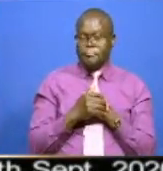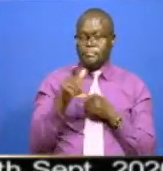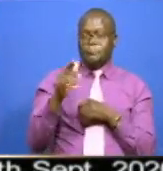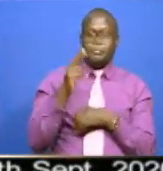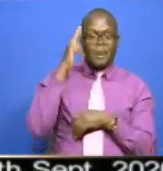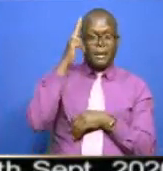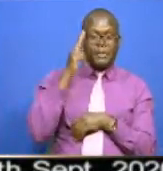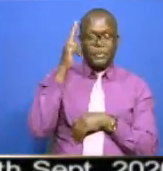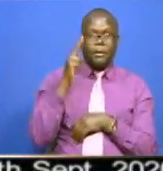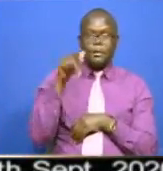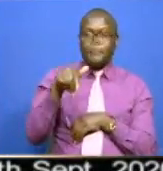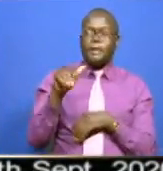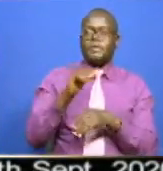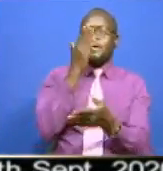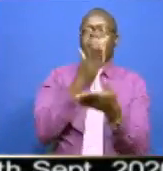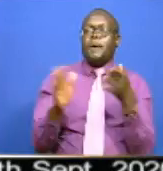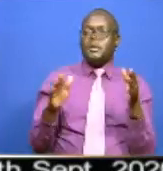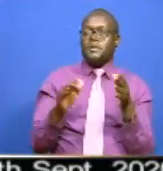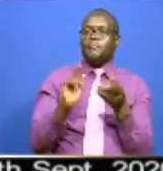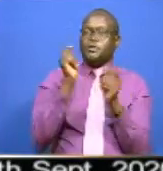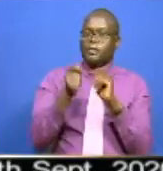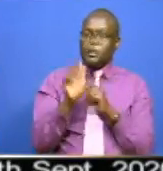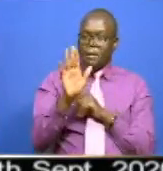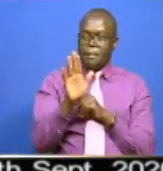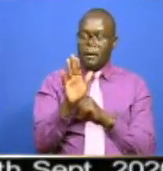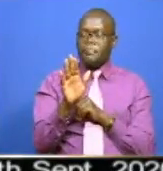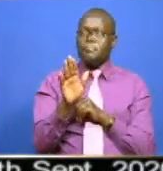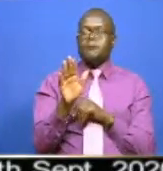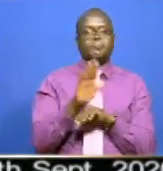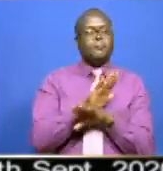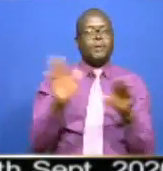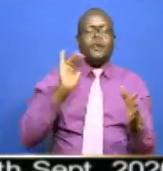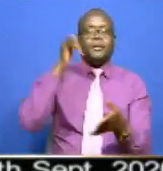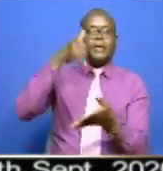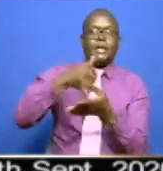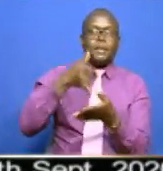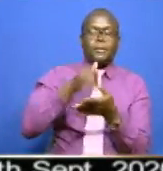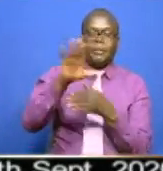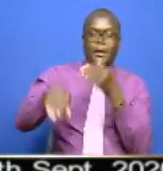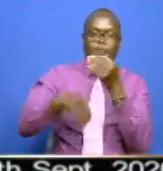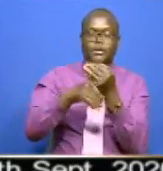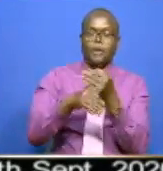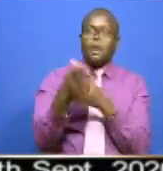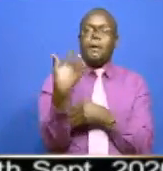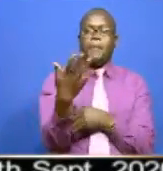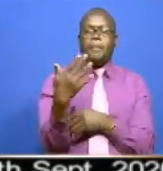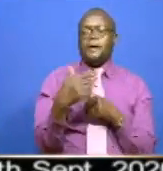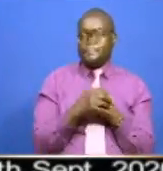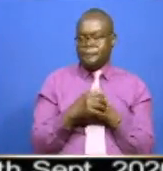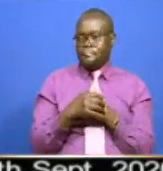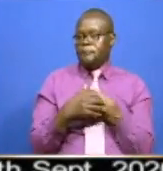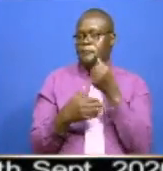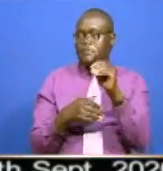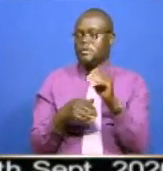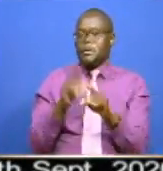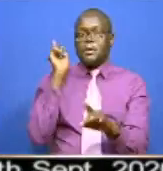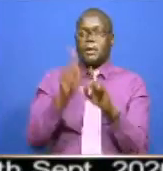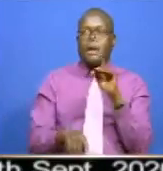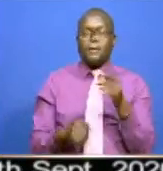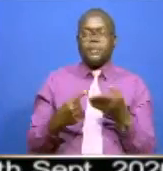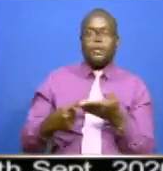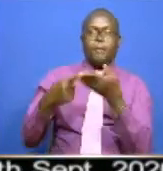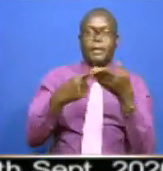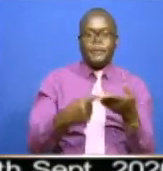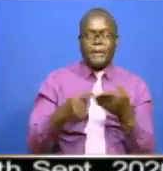reasons, this part of the proposed amendments has not been included in the supplementary order paper and will therefore not be considered by the